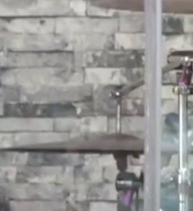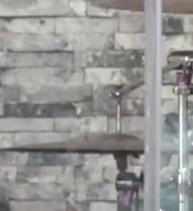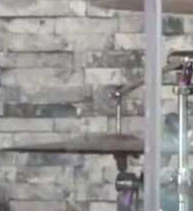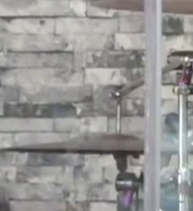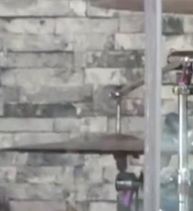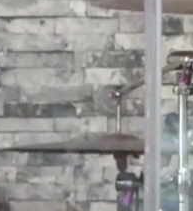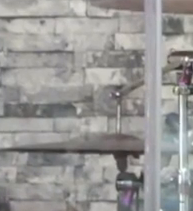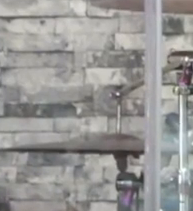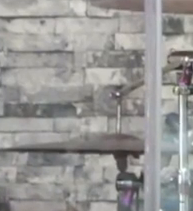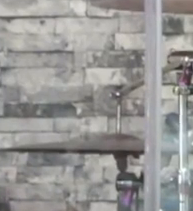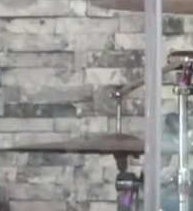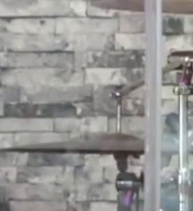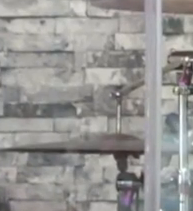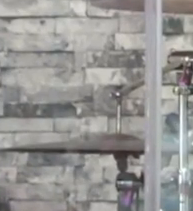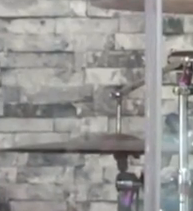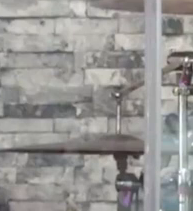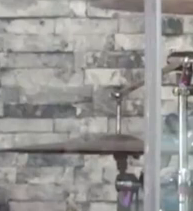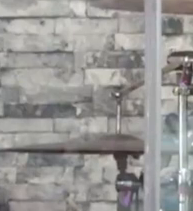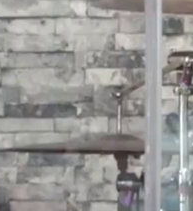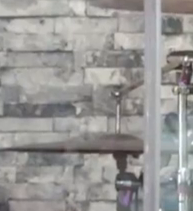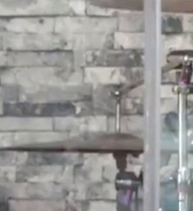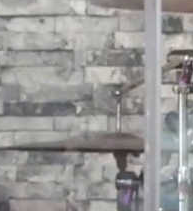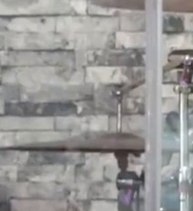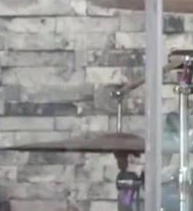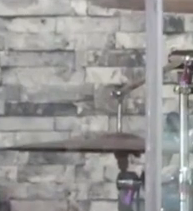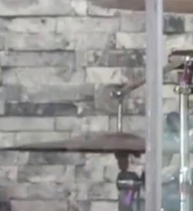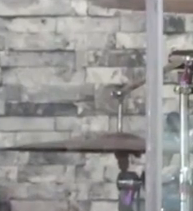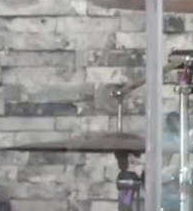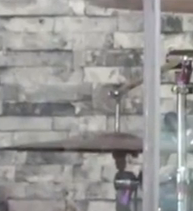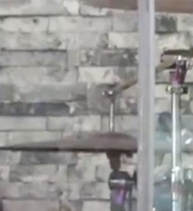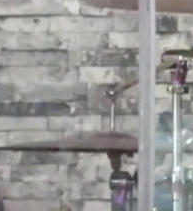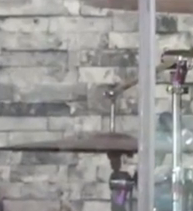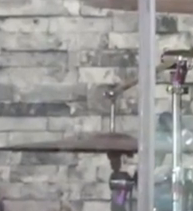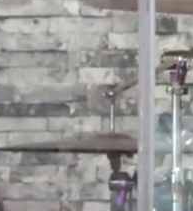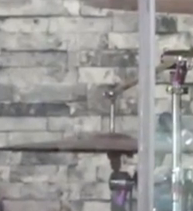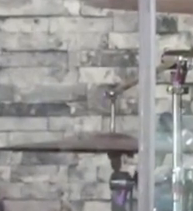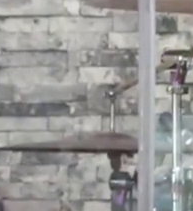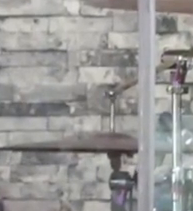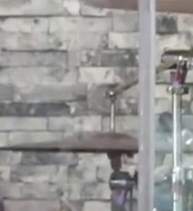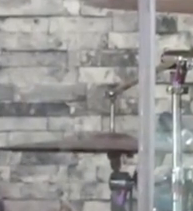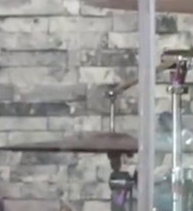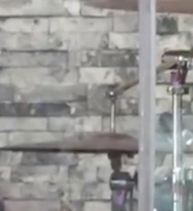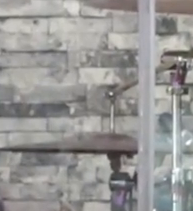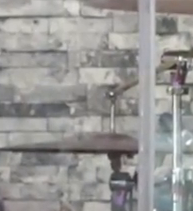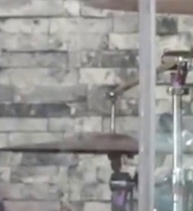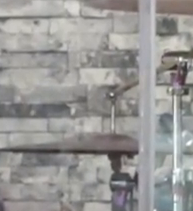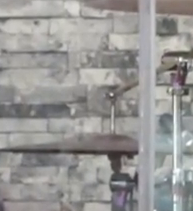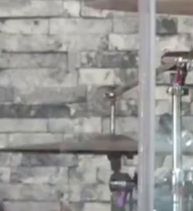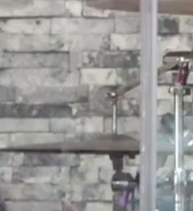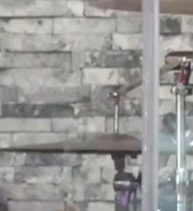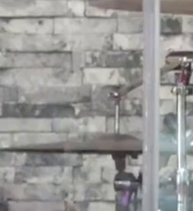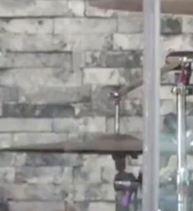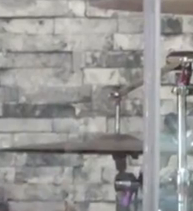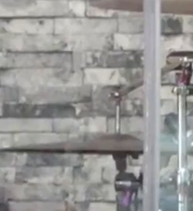those sins. Pale msalabani kwa sababu ya hizo. For those challenges. Kwa sababu ya hizo changamoto. For those bondages. Kwa sababu ya hizo nira. He is